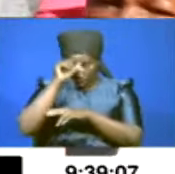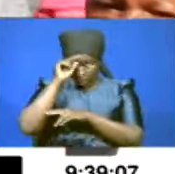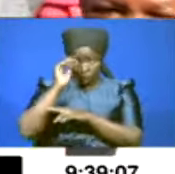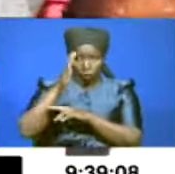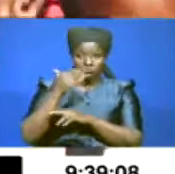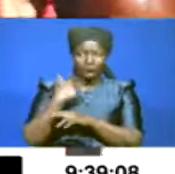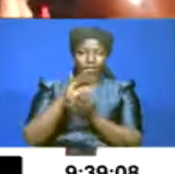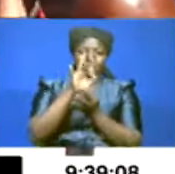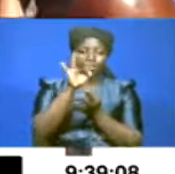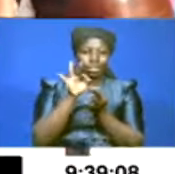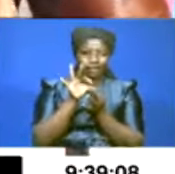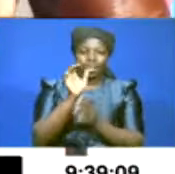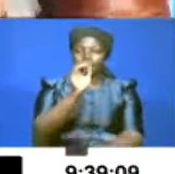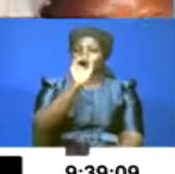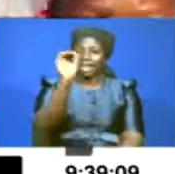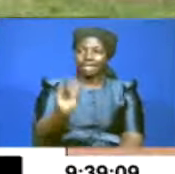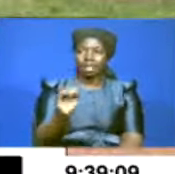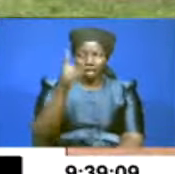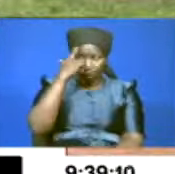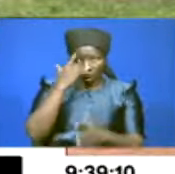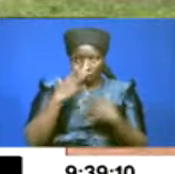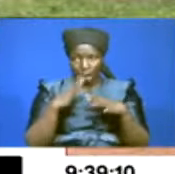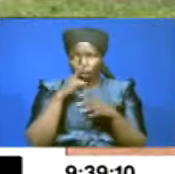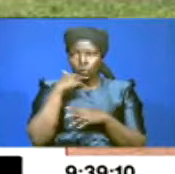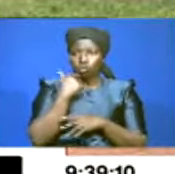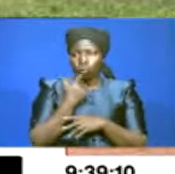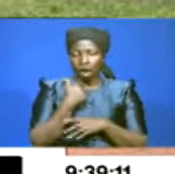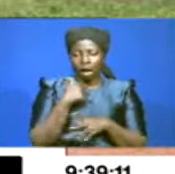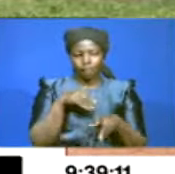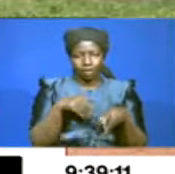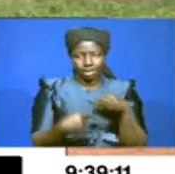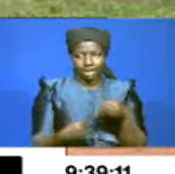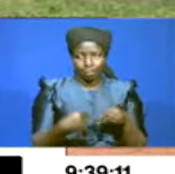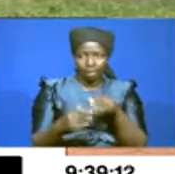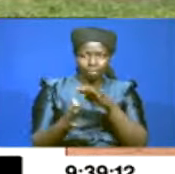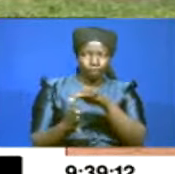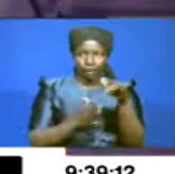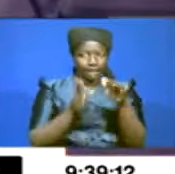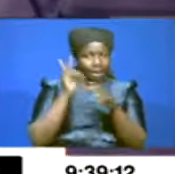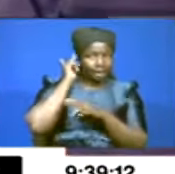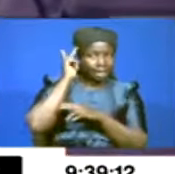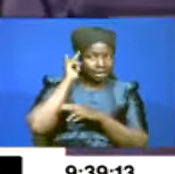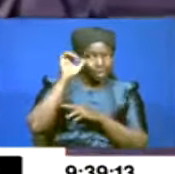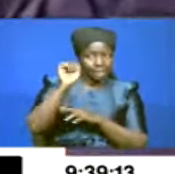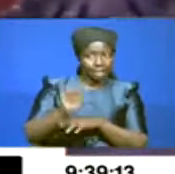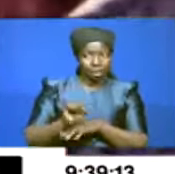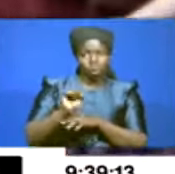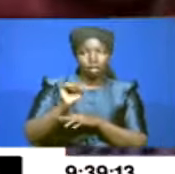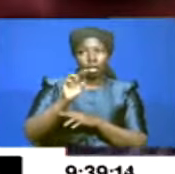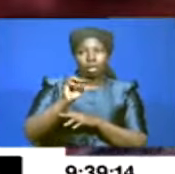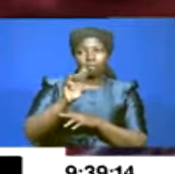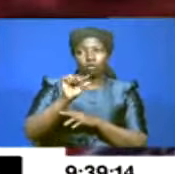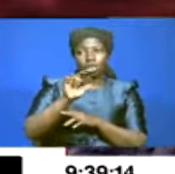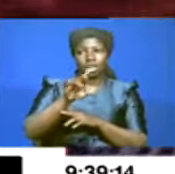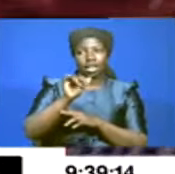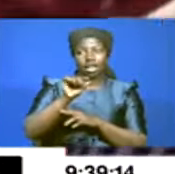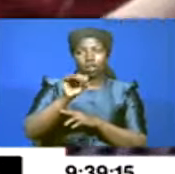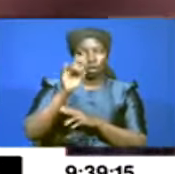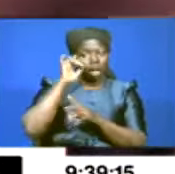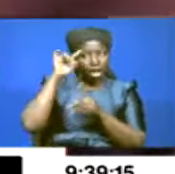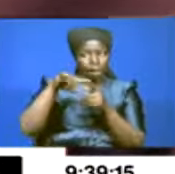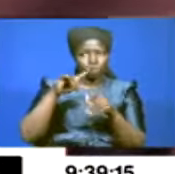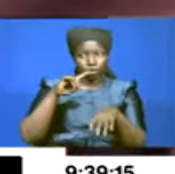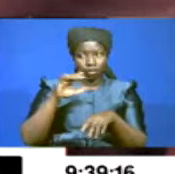fulani ya watu ambao wako na ulemavu. In Kisii, South Mugirango constituency seeks to raise millions of shillings for bursaries this year